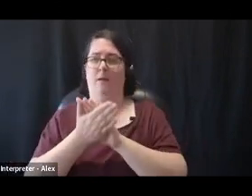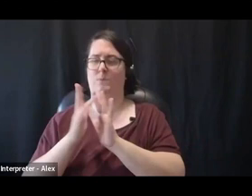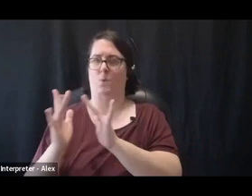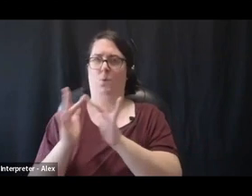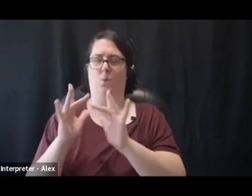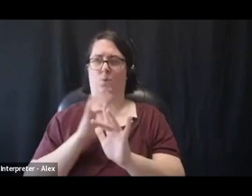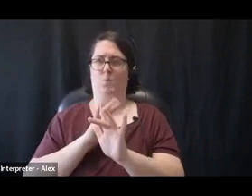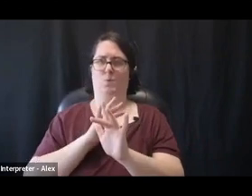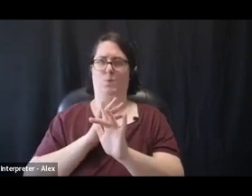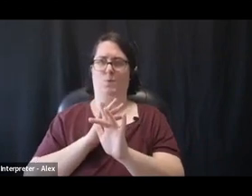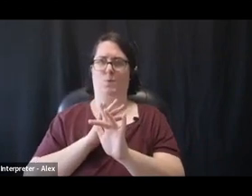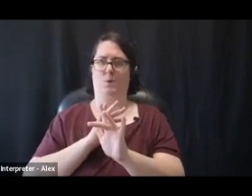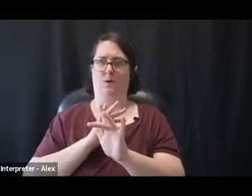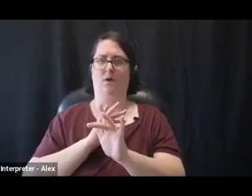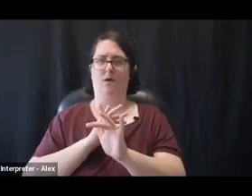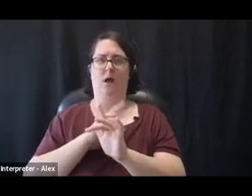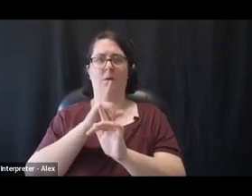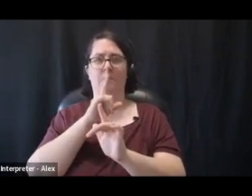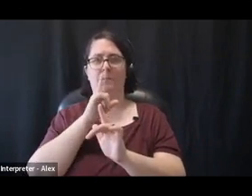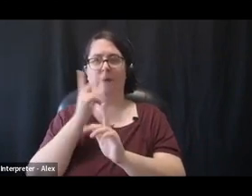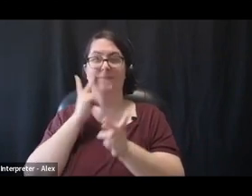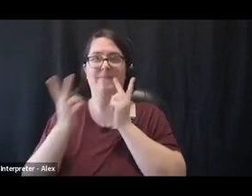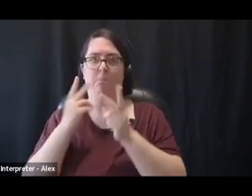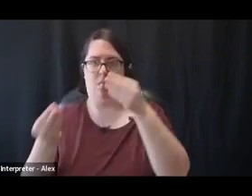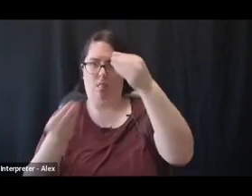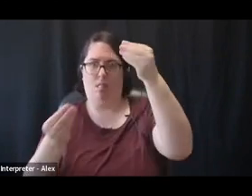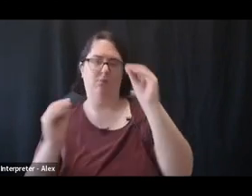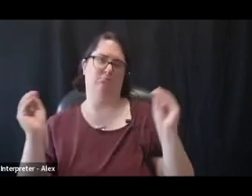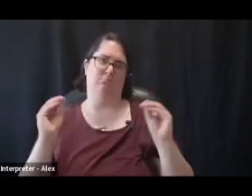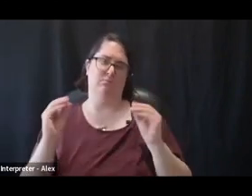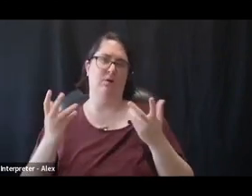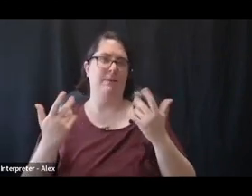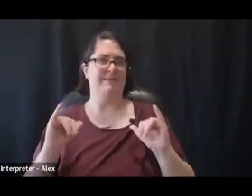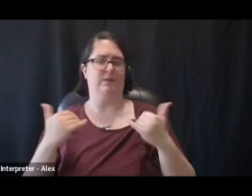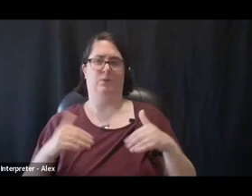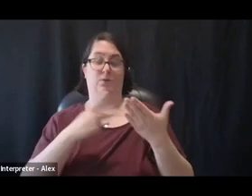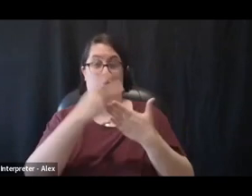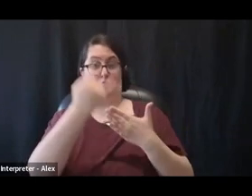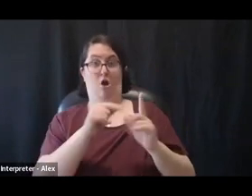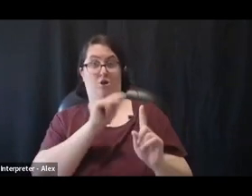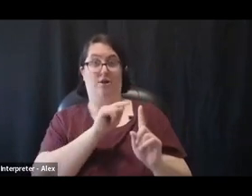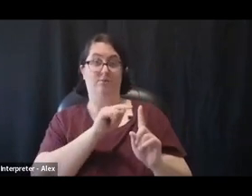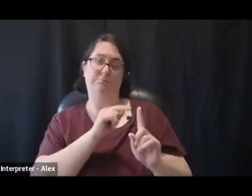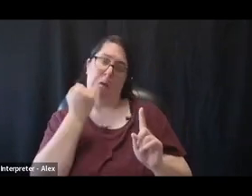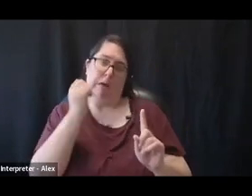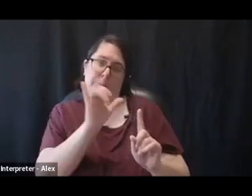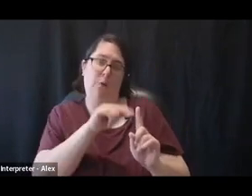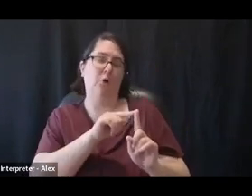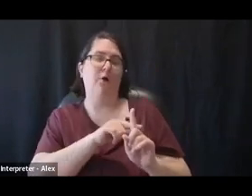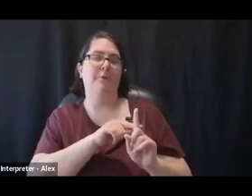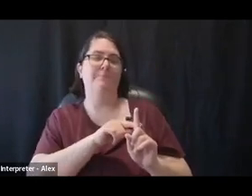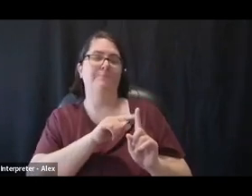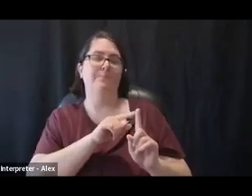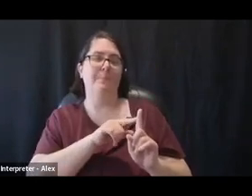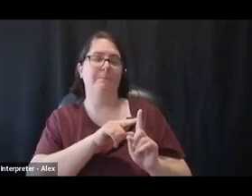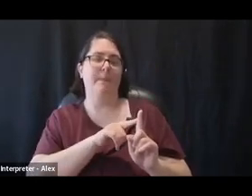up that isn't necessarily visible or you can't see. And with a project like that, I think one of the things about it too is